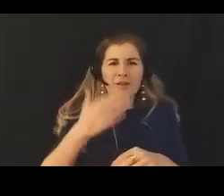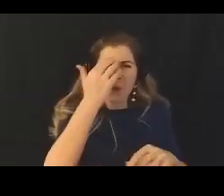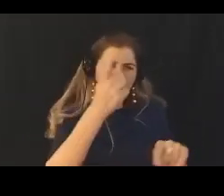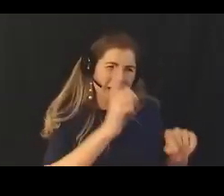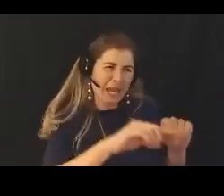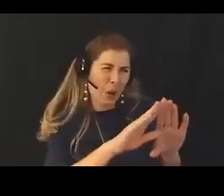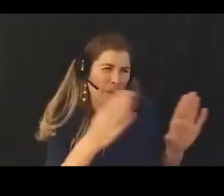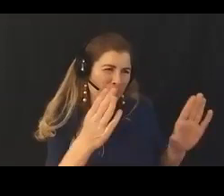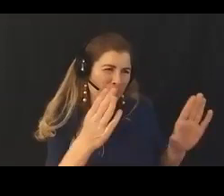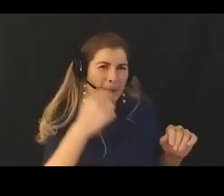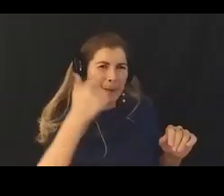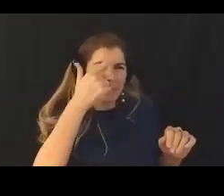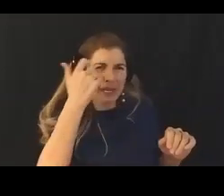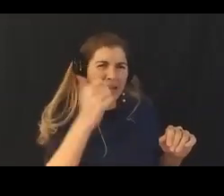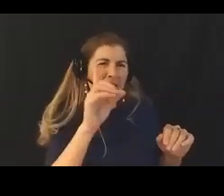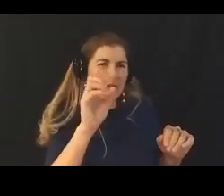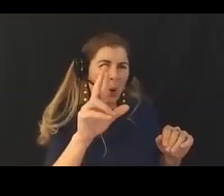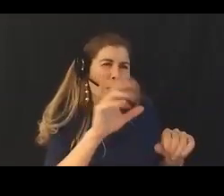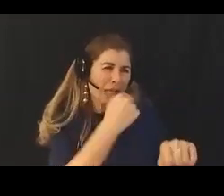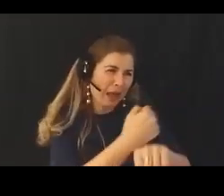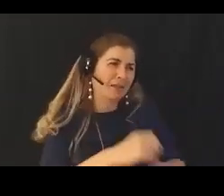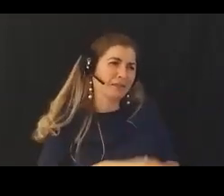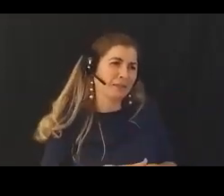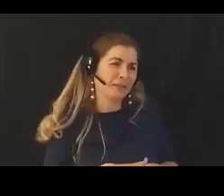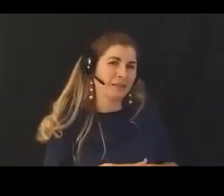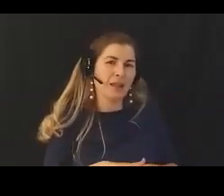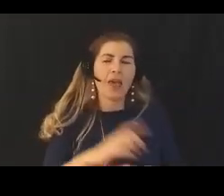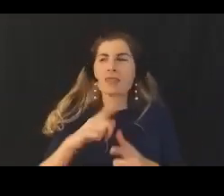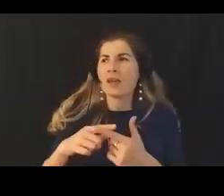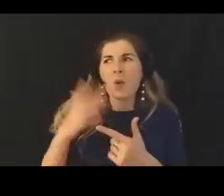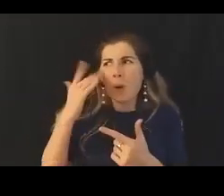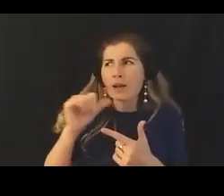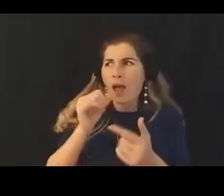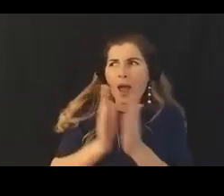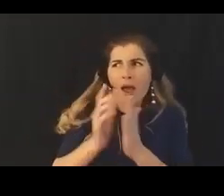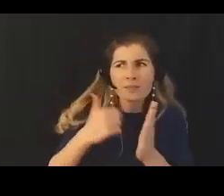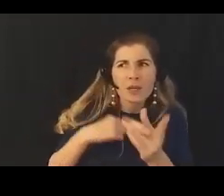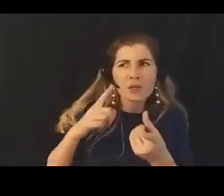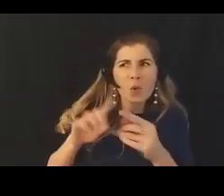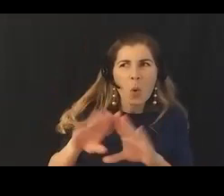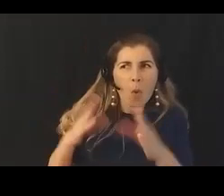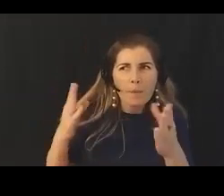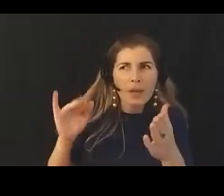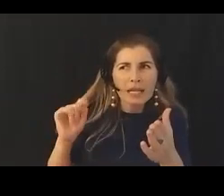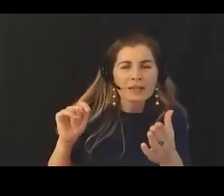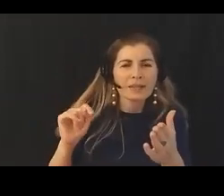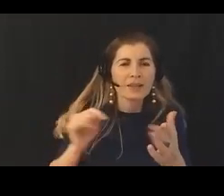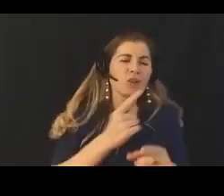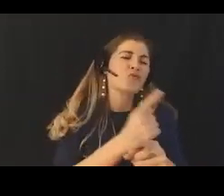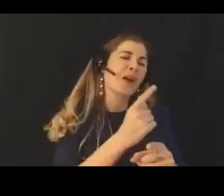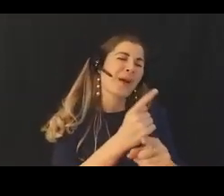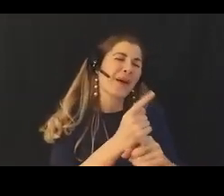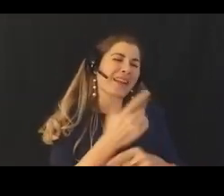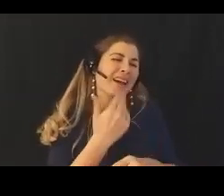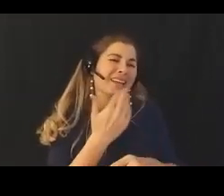door because the door is locked. Then why didn't you just ask me to unlock it? You're right, honey.